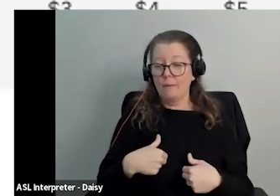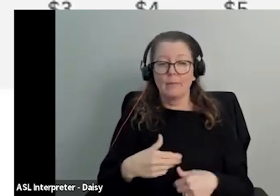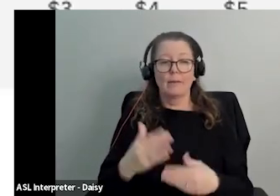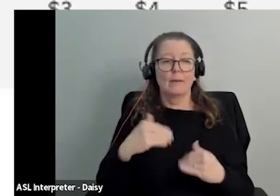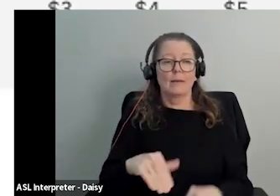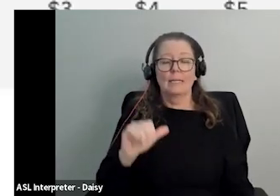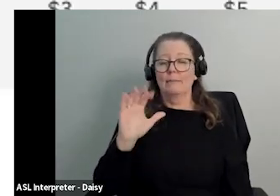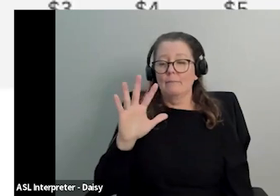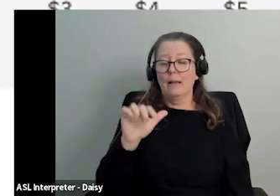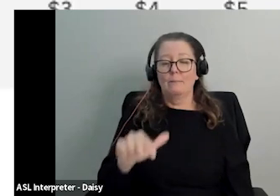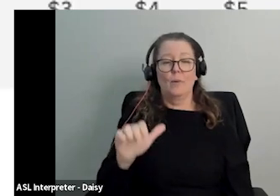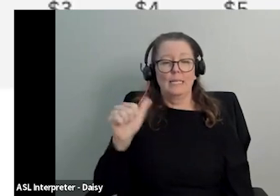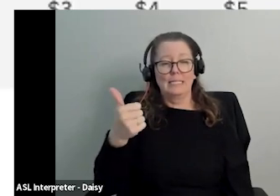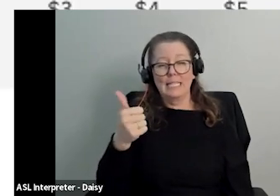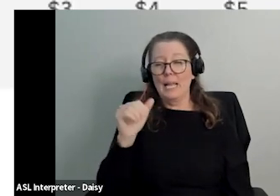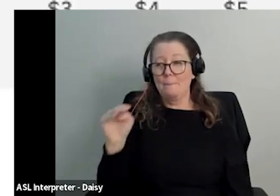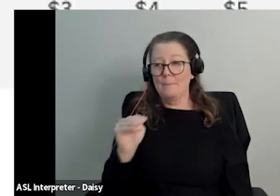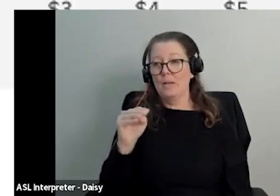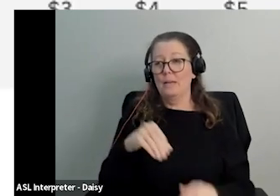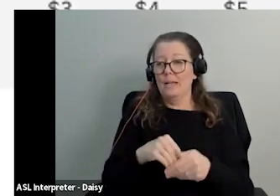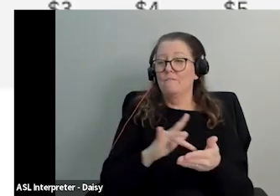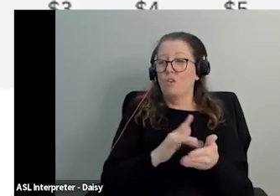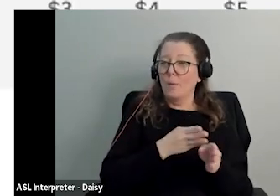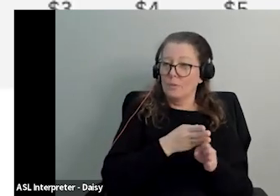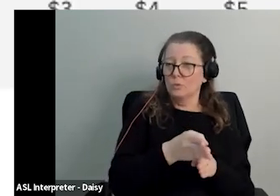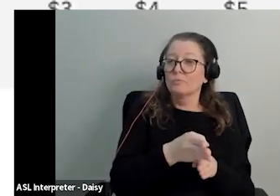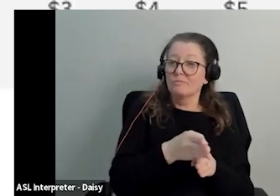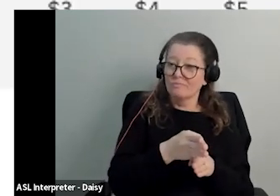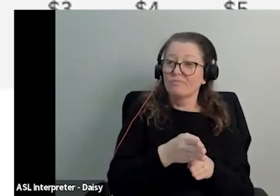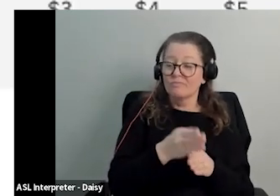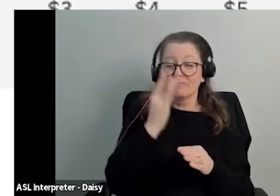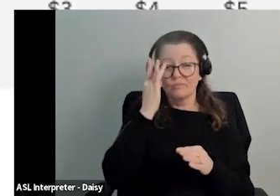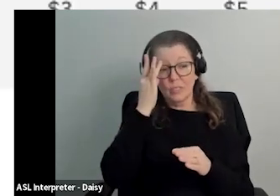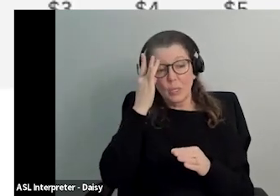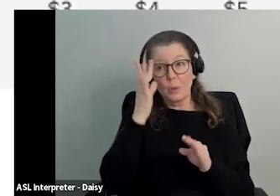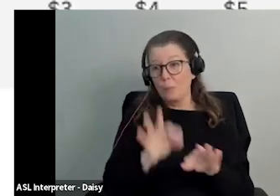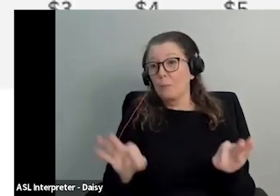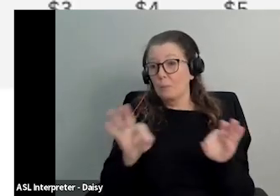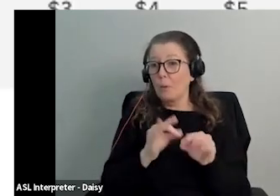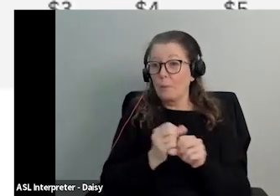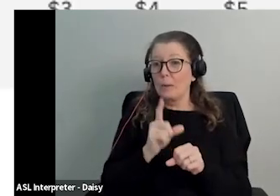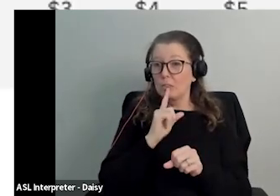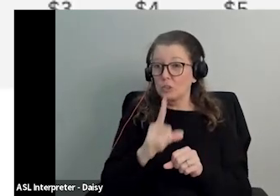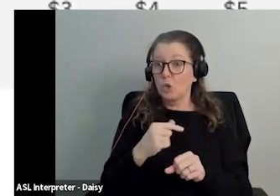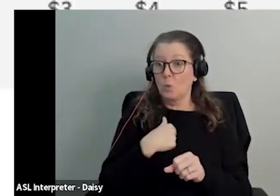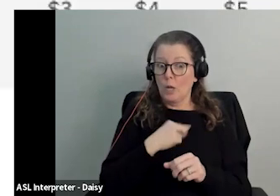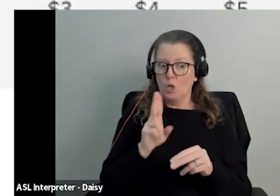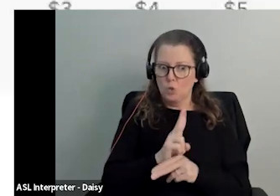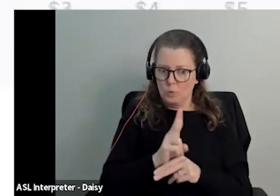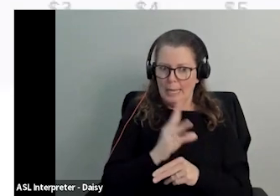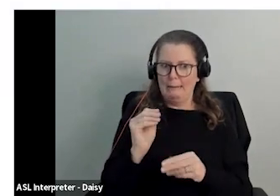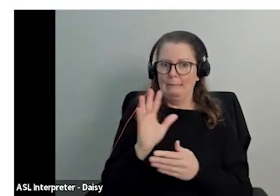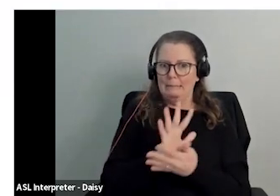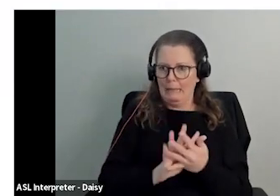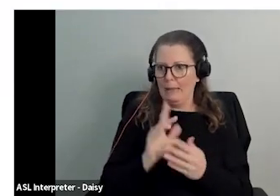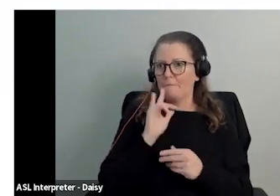5.10 million. So this is something from a business sense, from a security sense, it's important that we design for accessibility and use it. And of